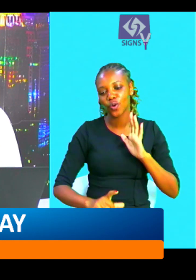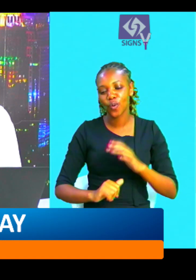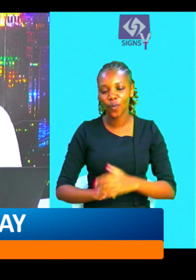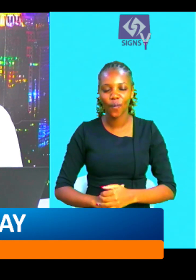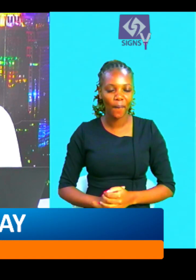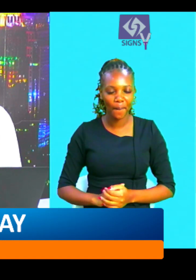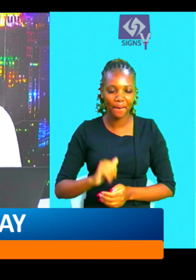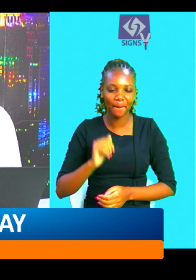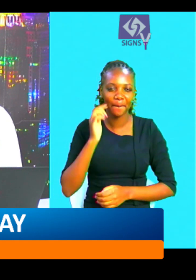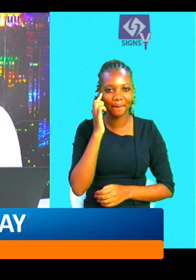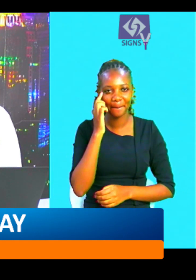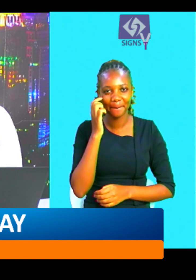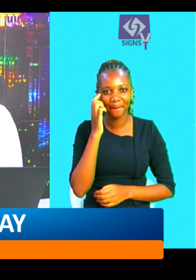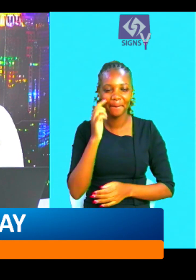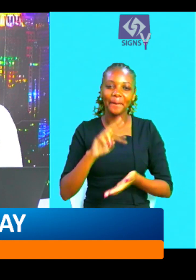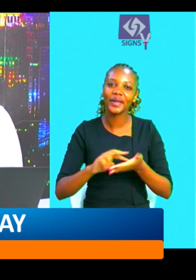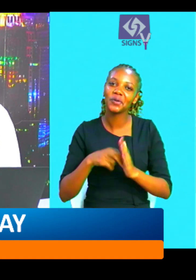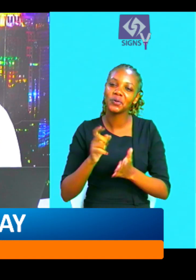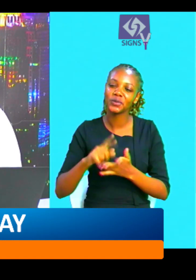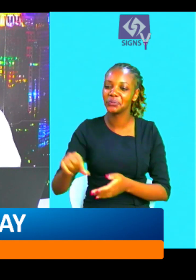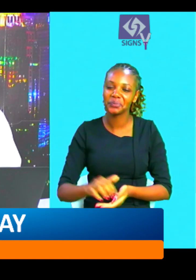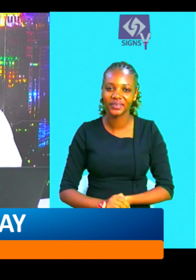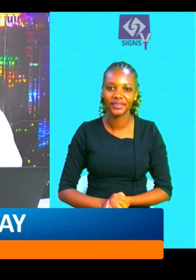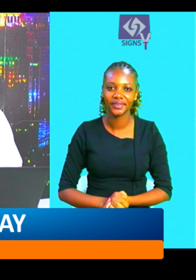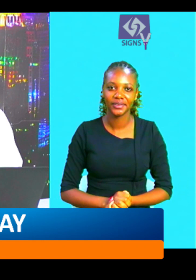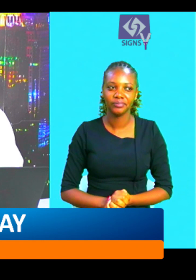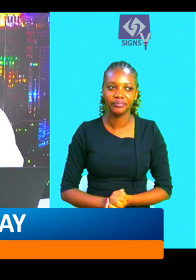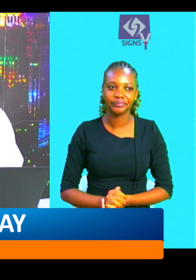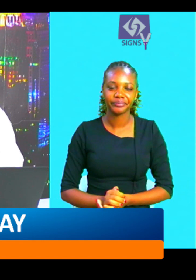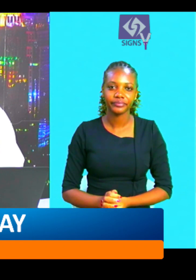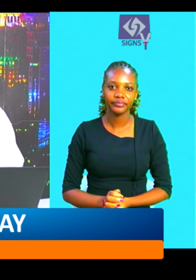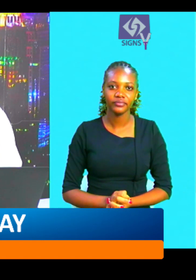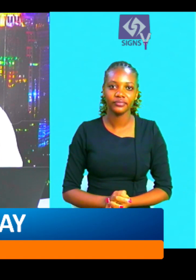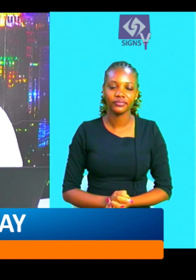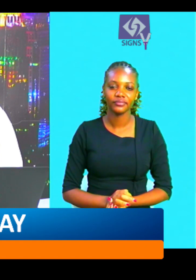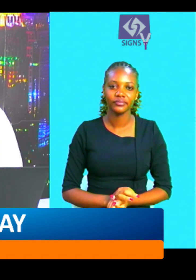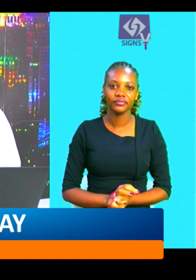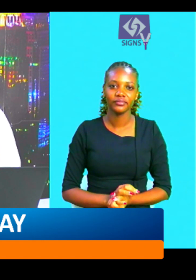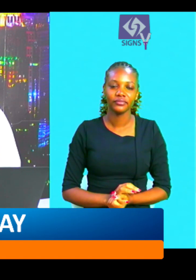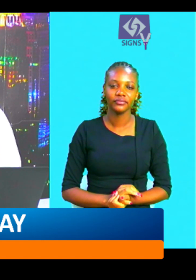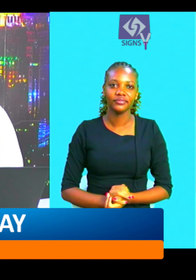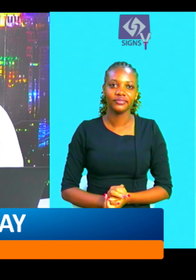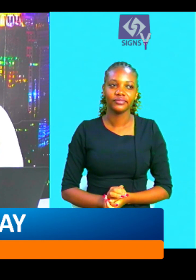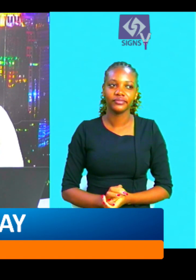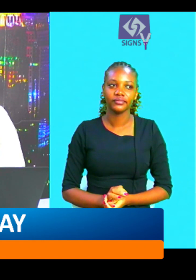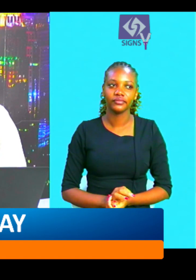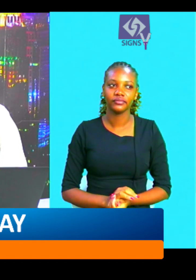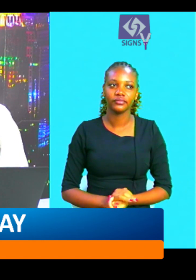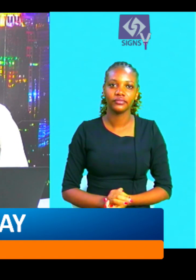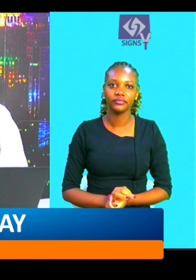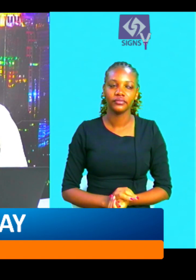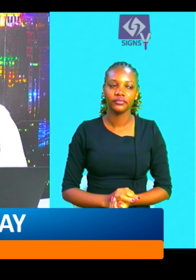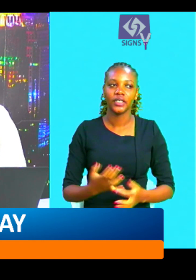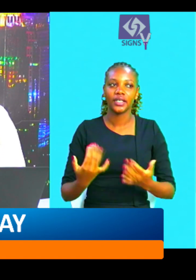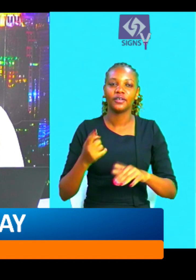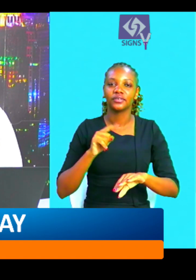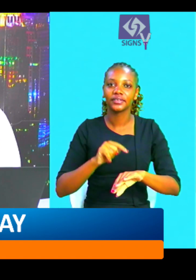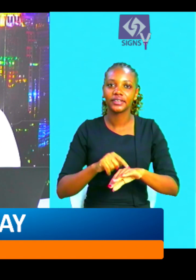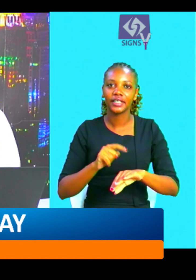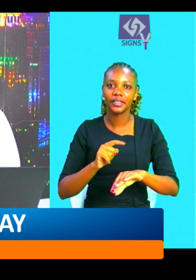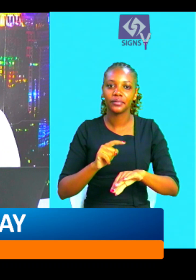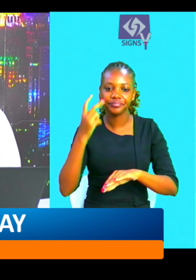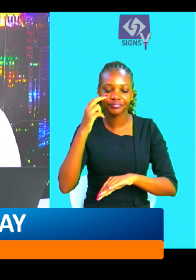his promise that watu watakula mchele na nyama pale Sagana State Lodge. And indeed, the rice was cooked and